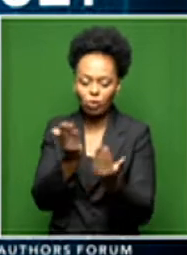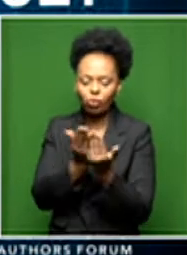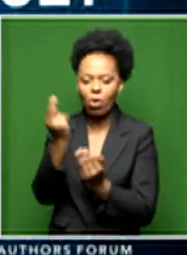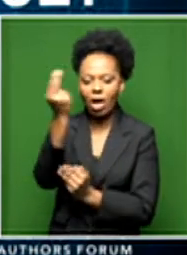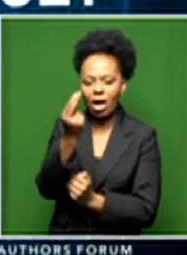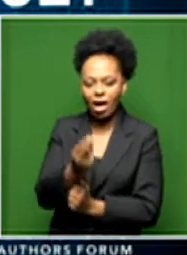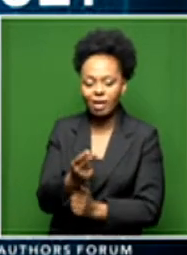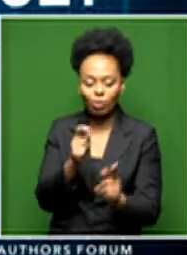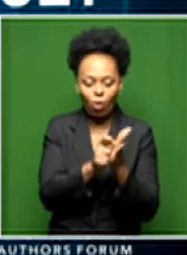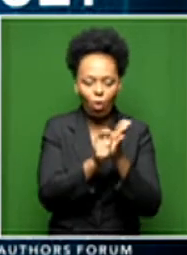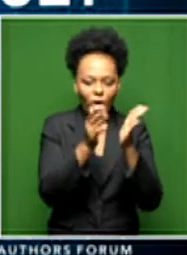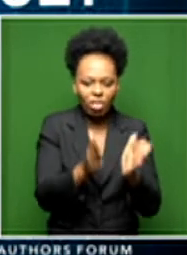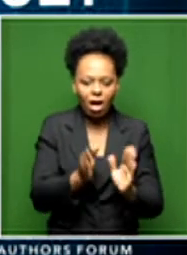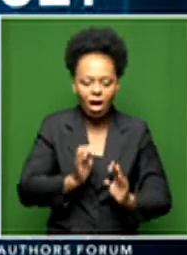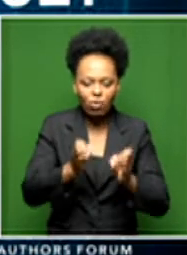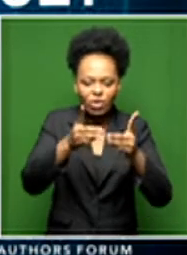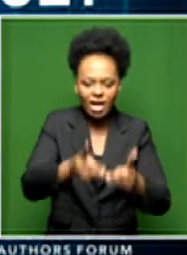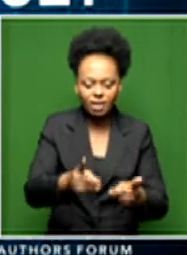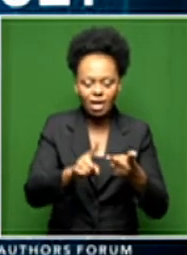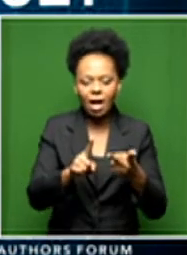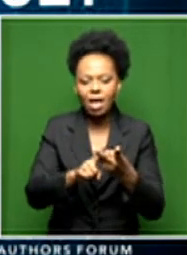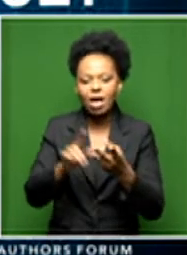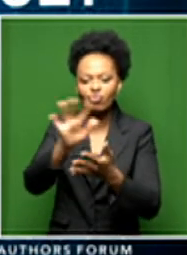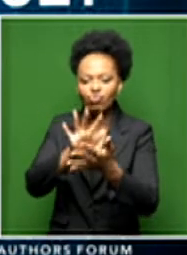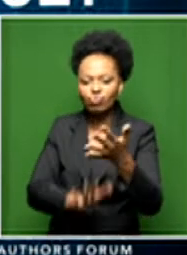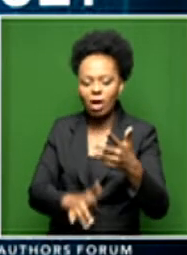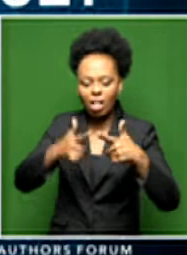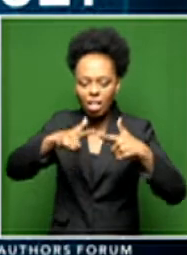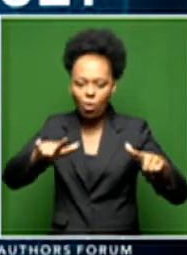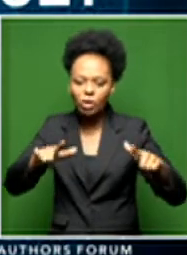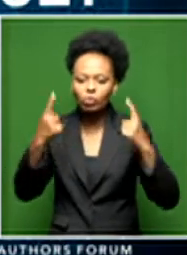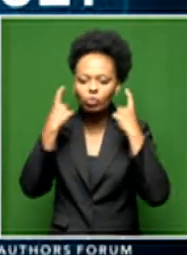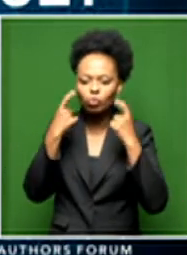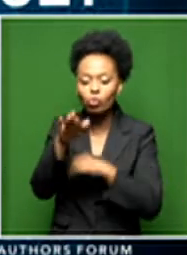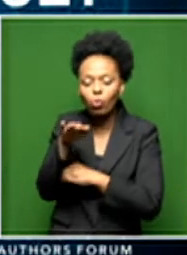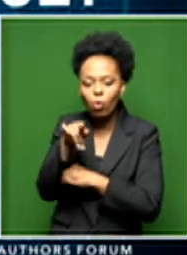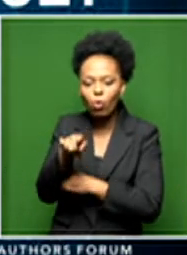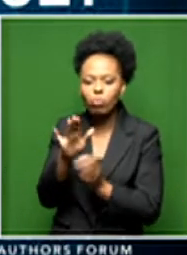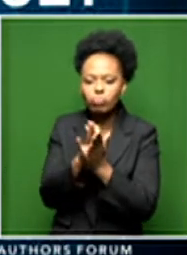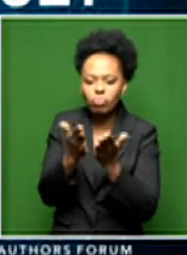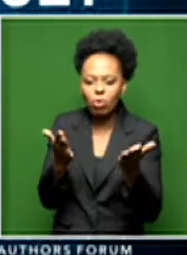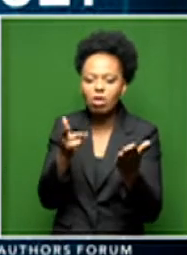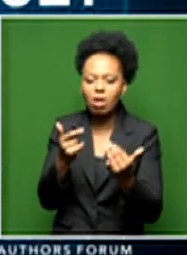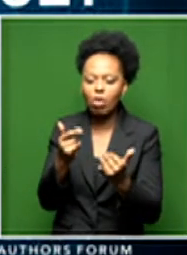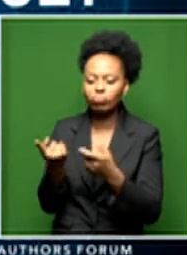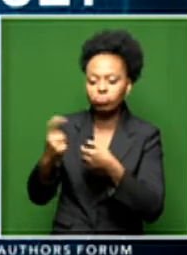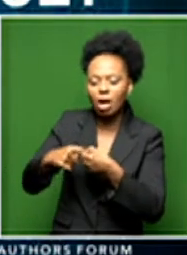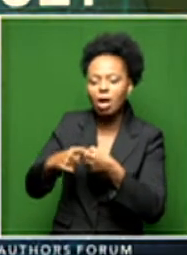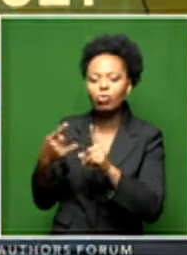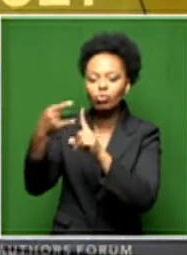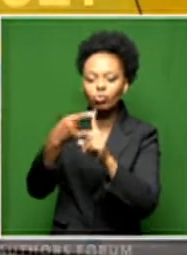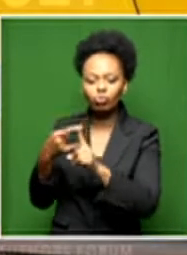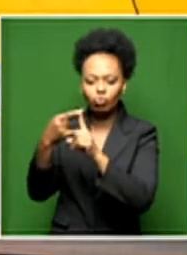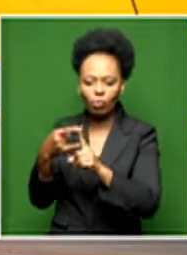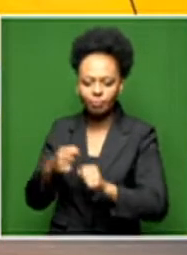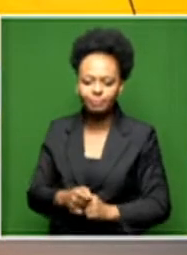Onomastician and an author of educational and literary isiZulu books joins me now via Zoom to tell us more. Professor, a very good morning to you. Thanks for